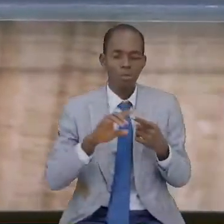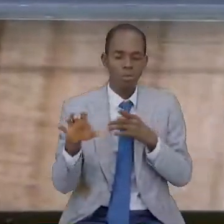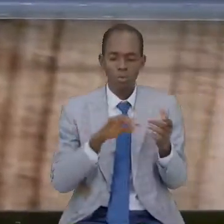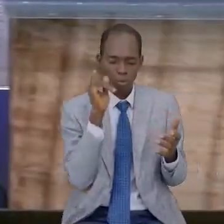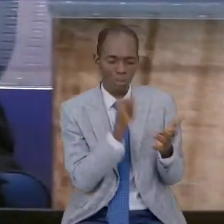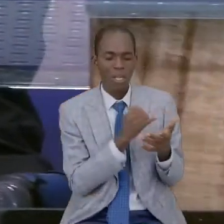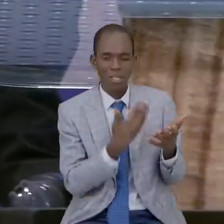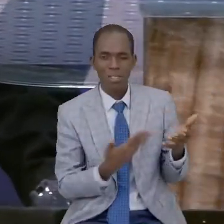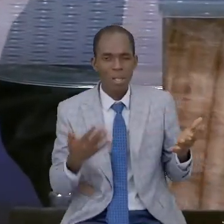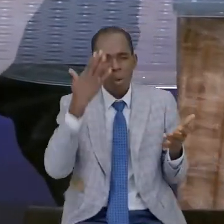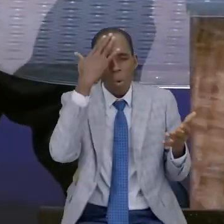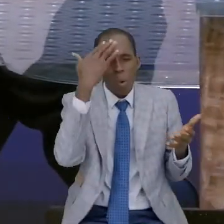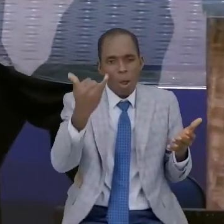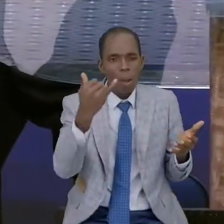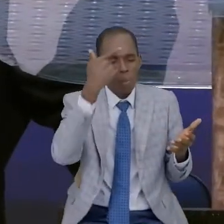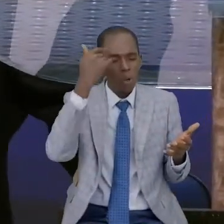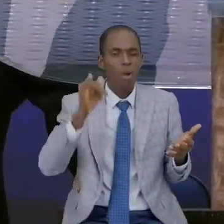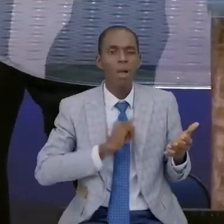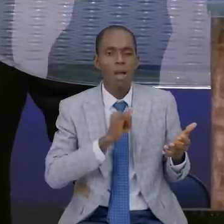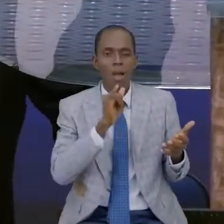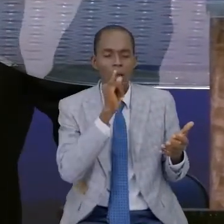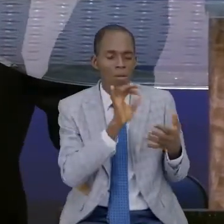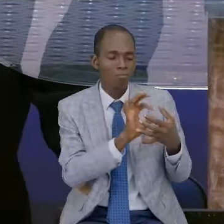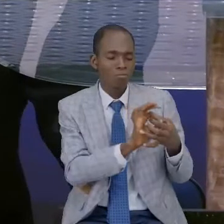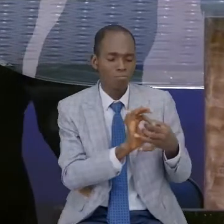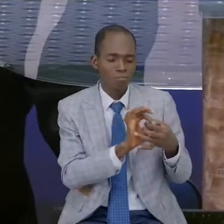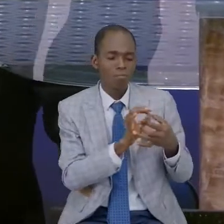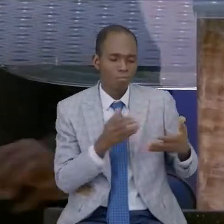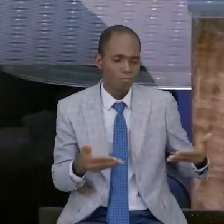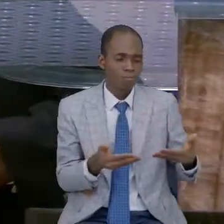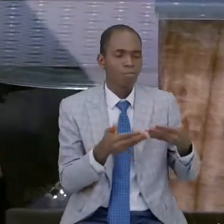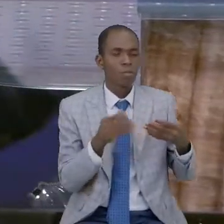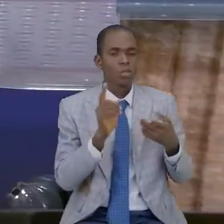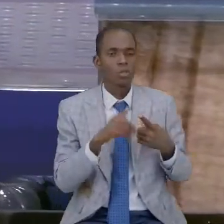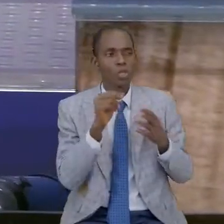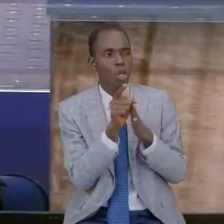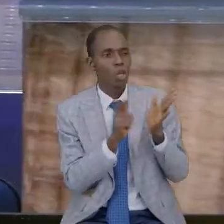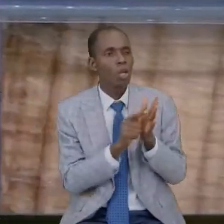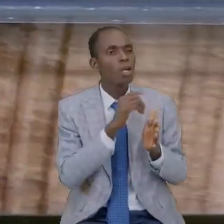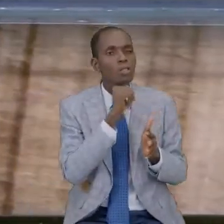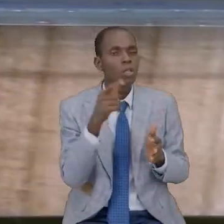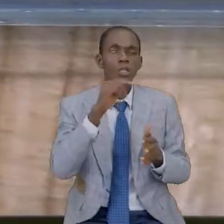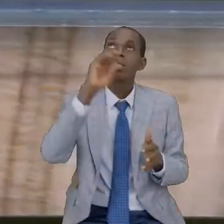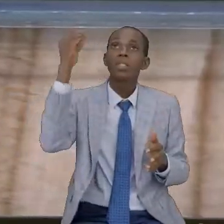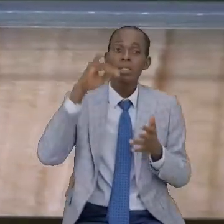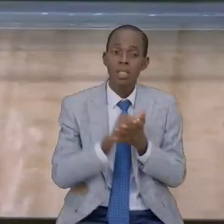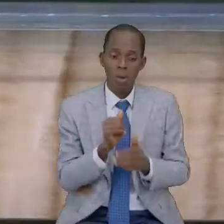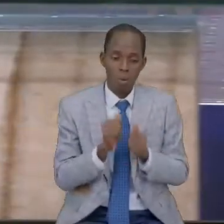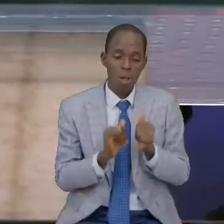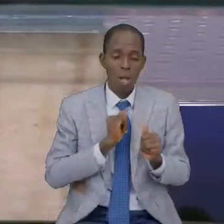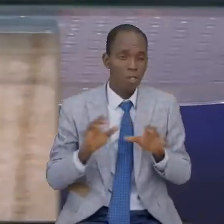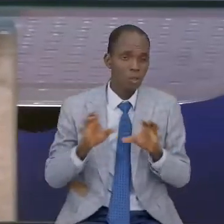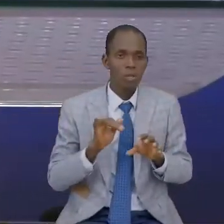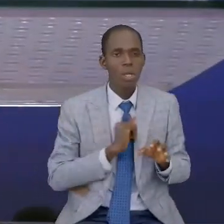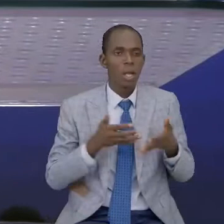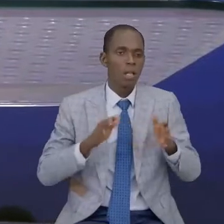because I'm familiar with the law. I'm not familiar with grace. That which I do, I allow not. For